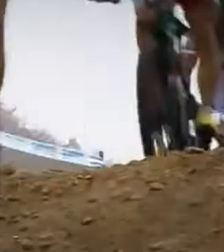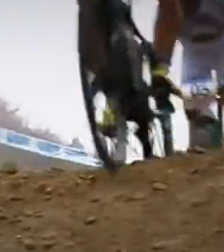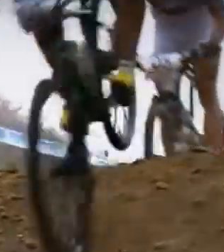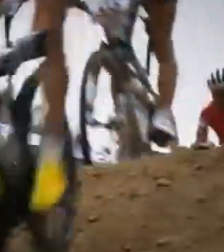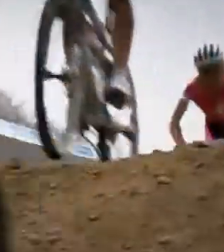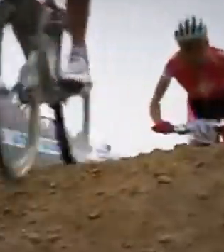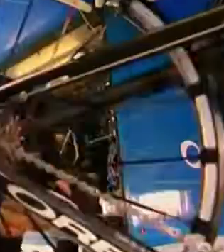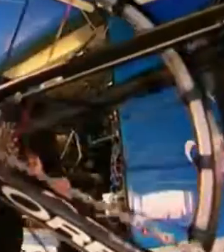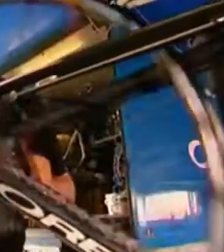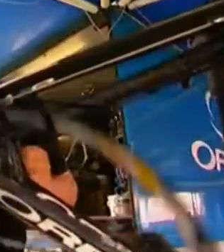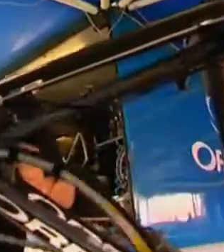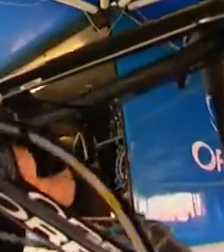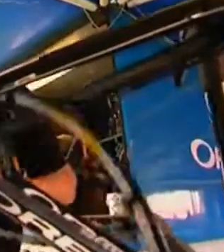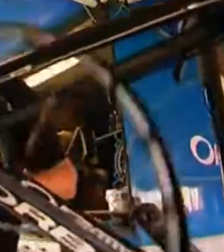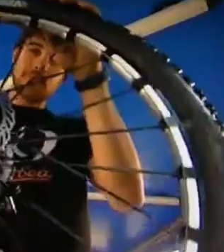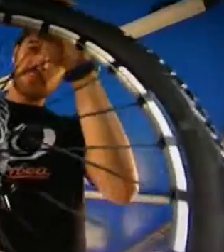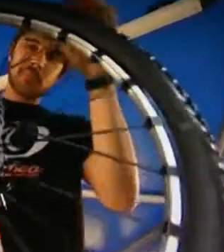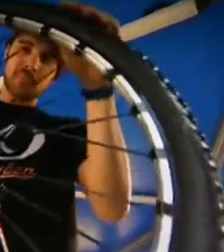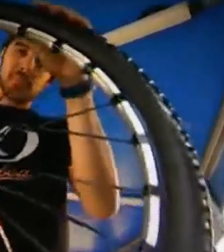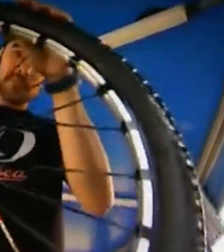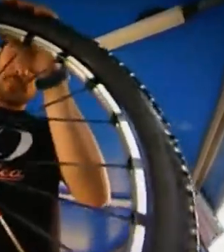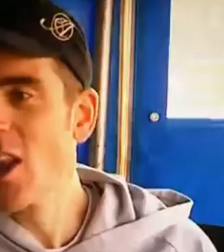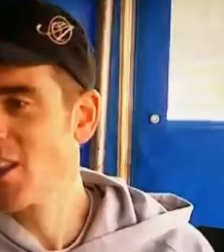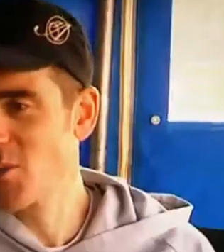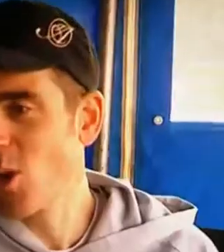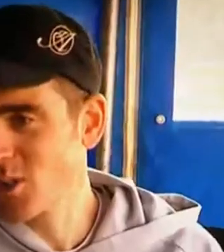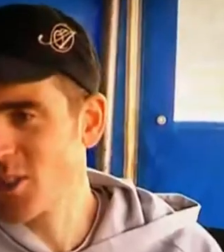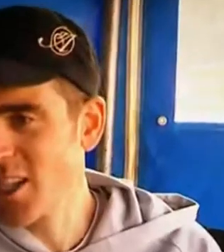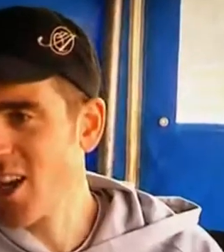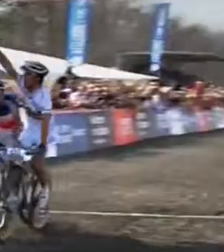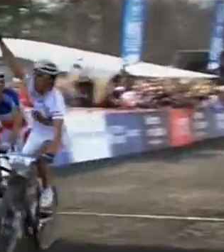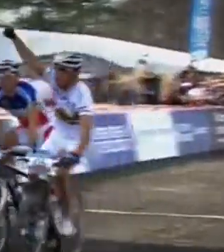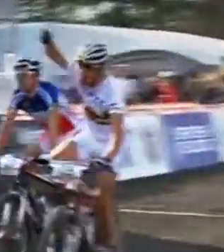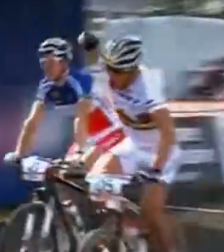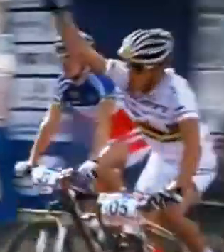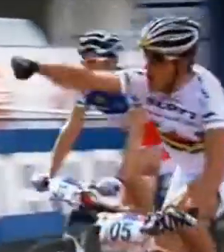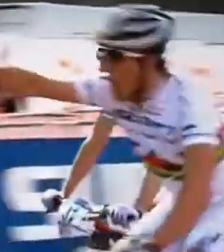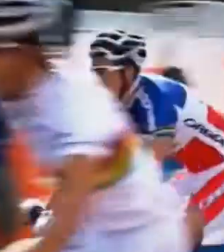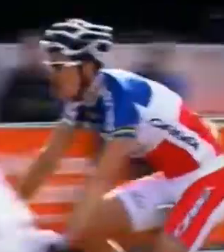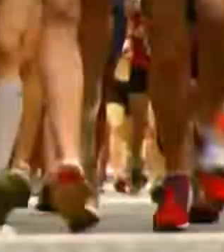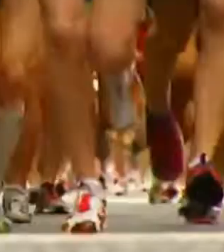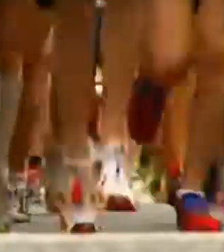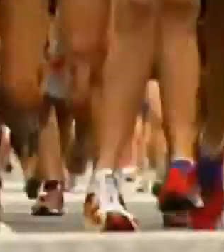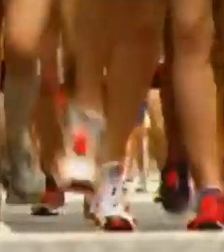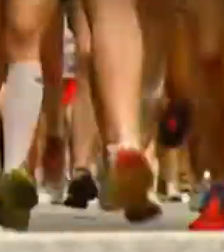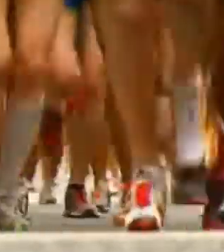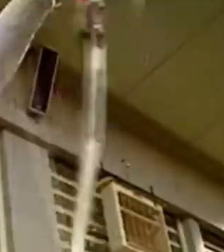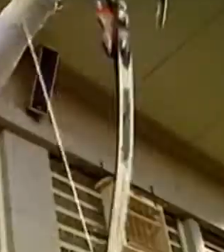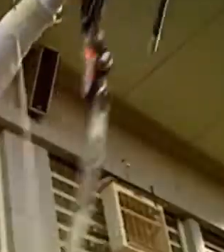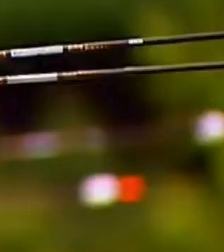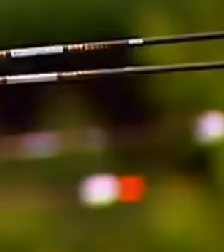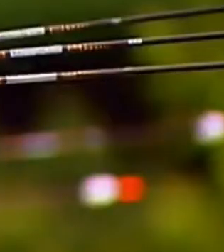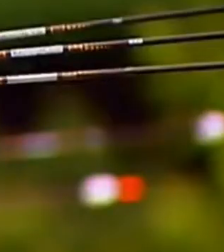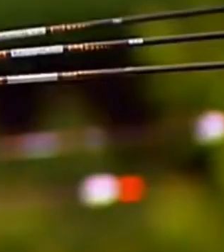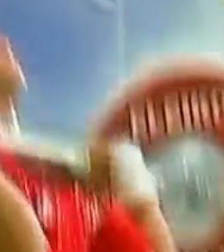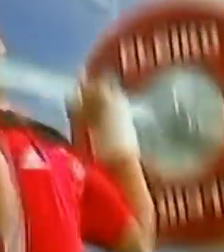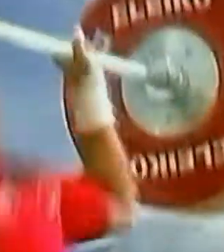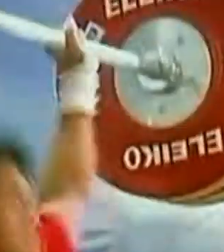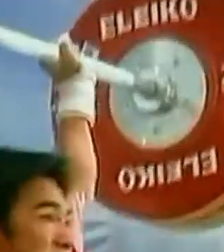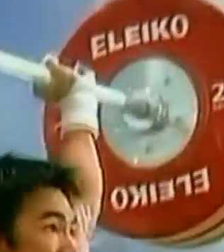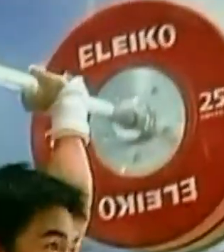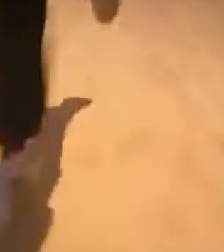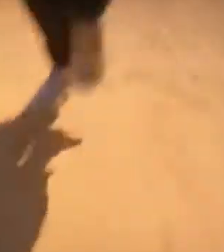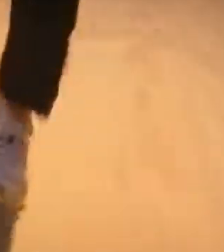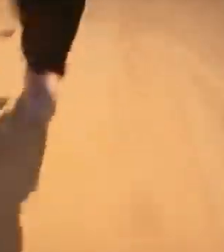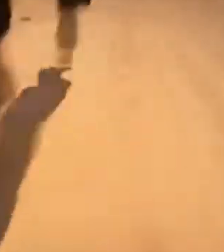have a team around me. This is my second family. Only in sport you can have this kind of emotion. The Countdown to London 2012